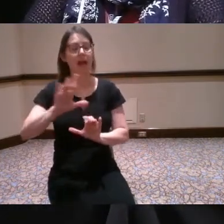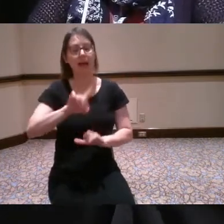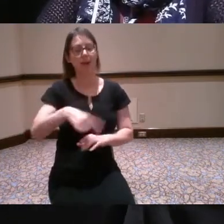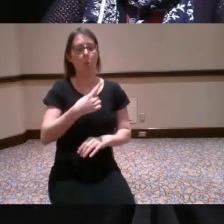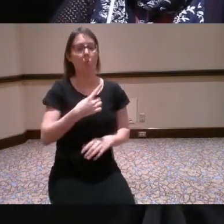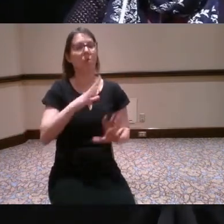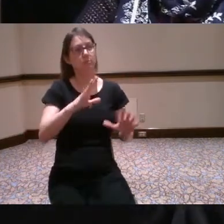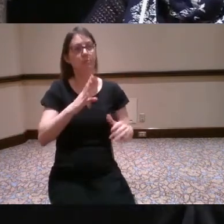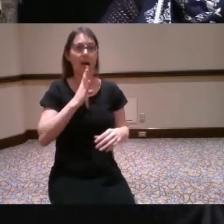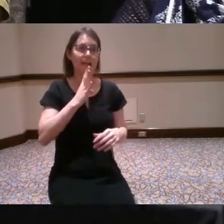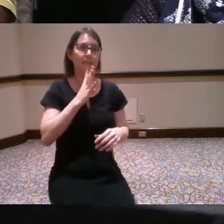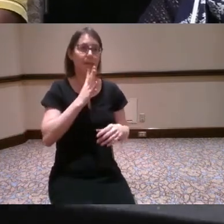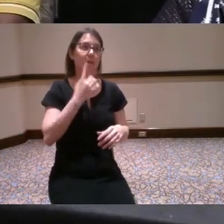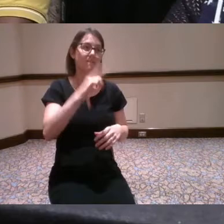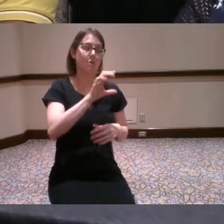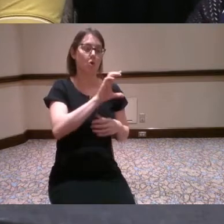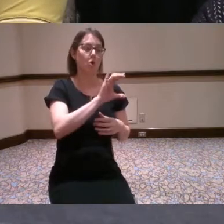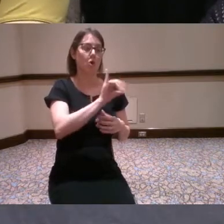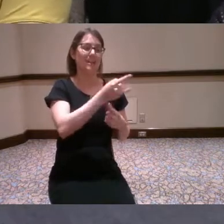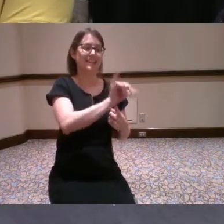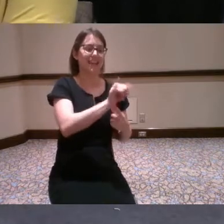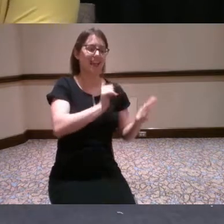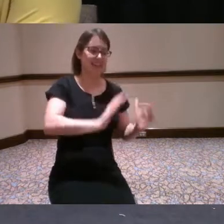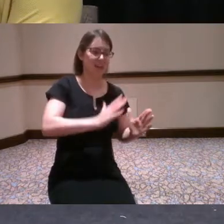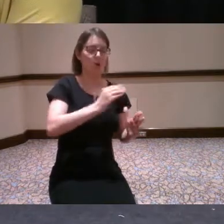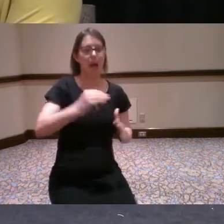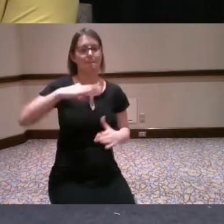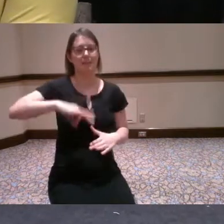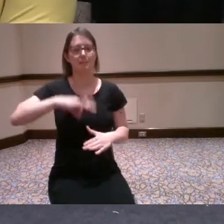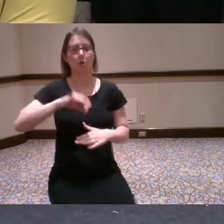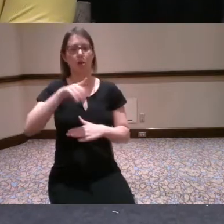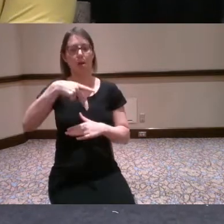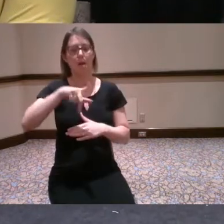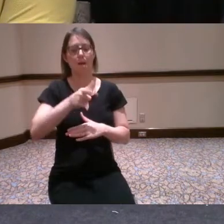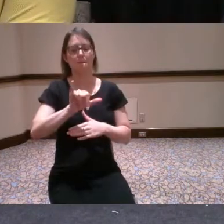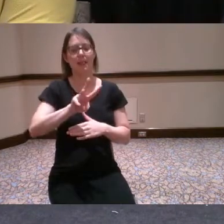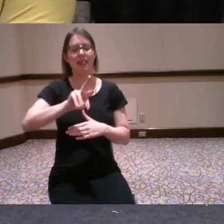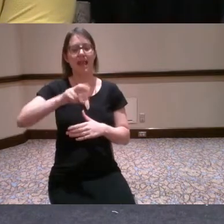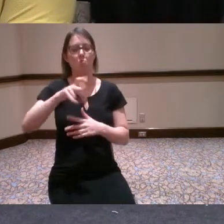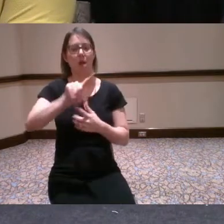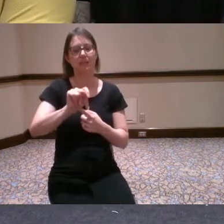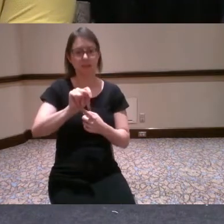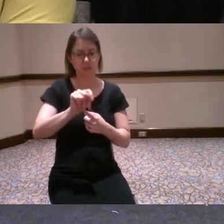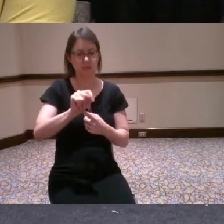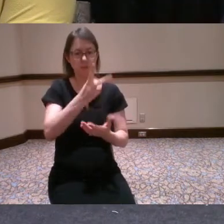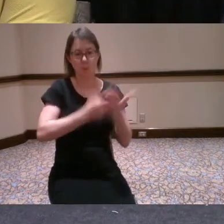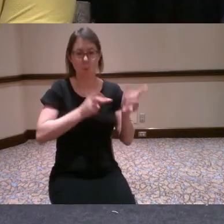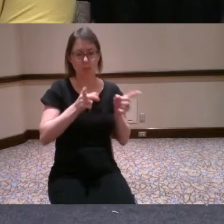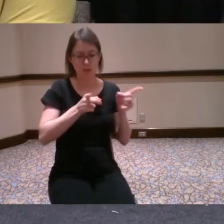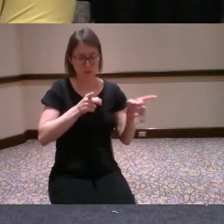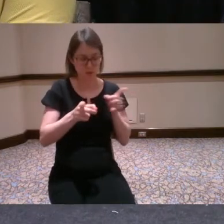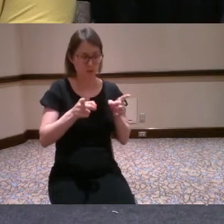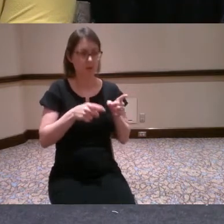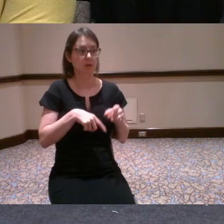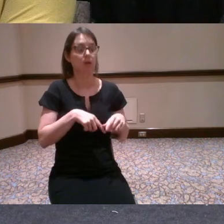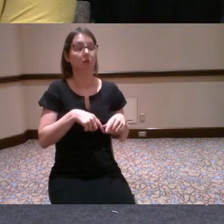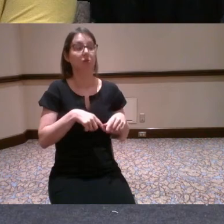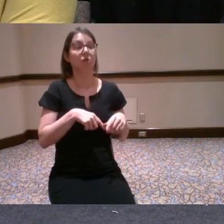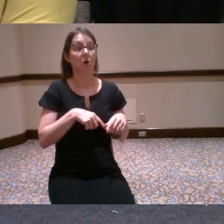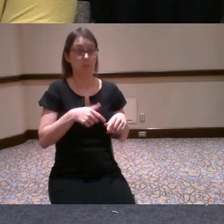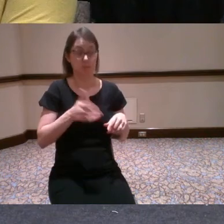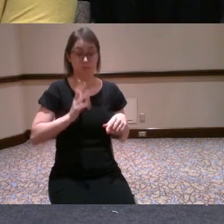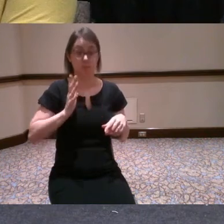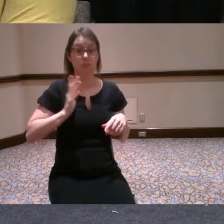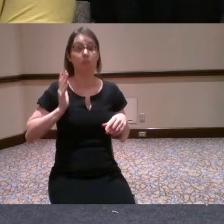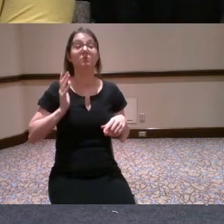Well, I can speak for City Theater and Pittsburgh Playwrights, for both, that decided to first, you know, to